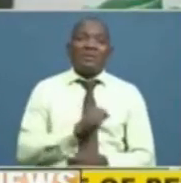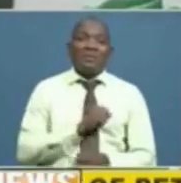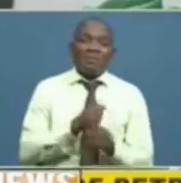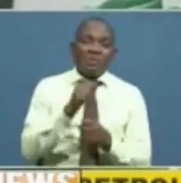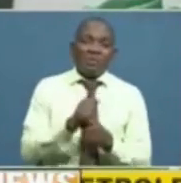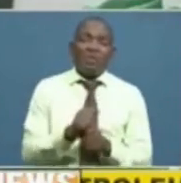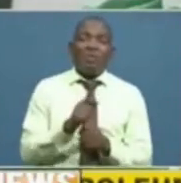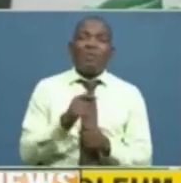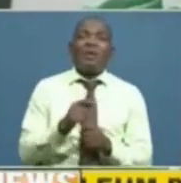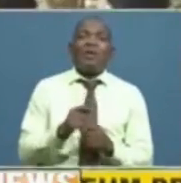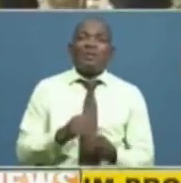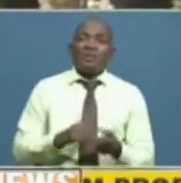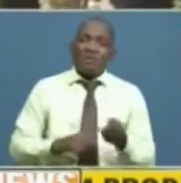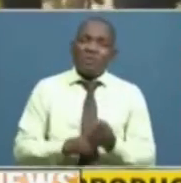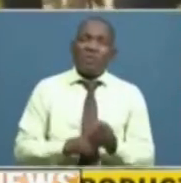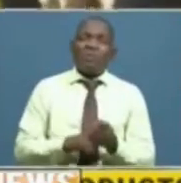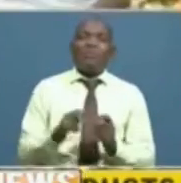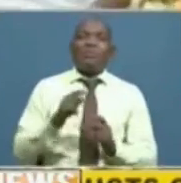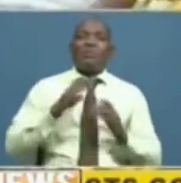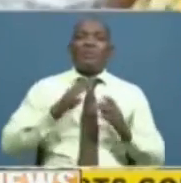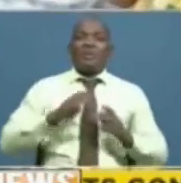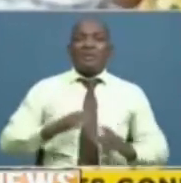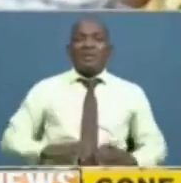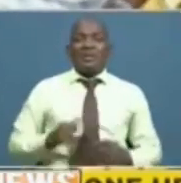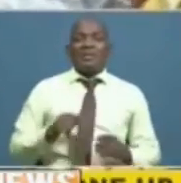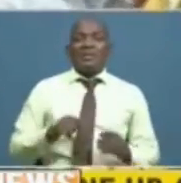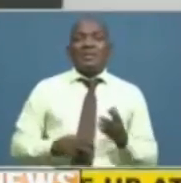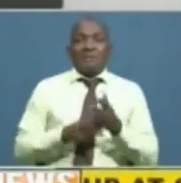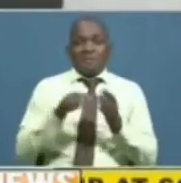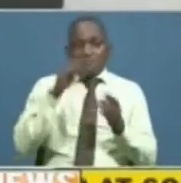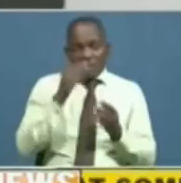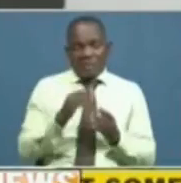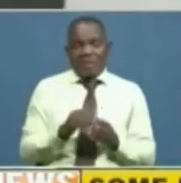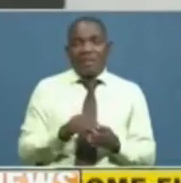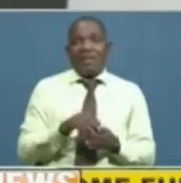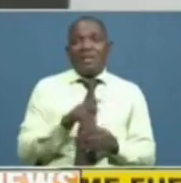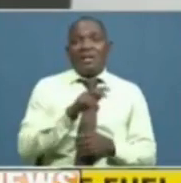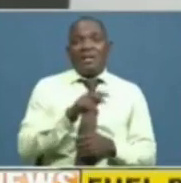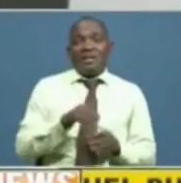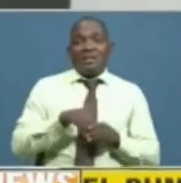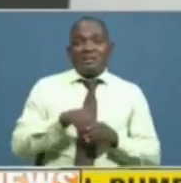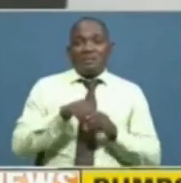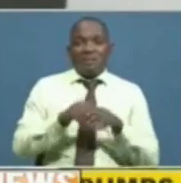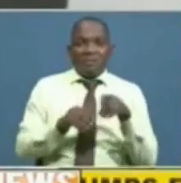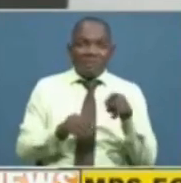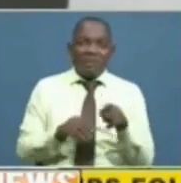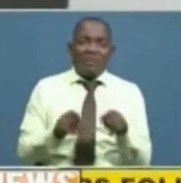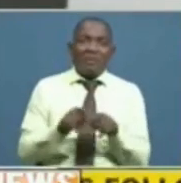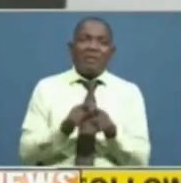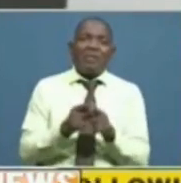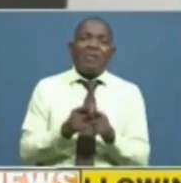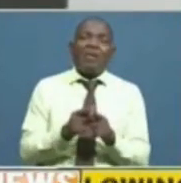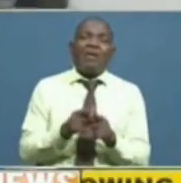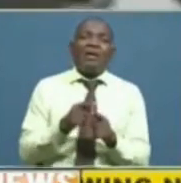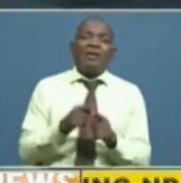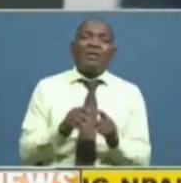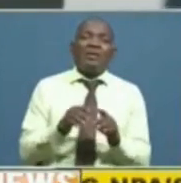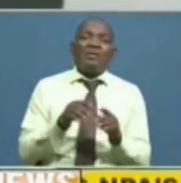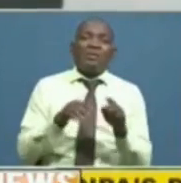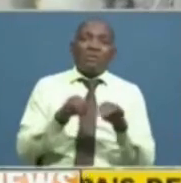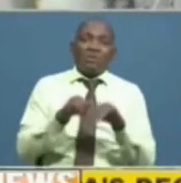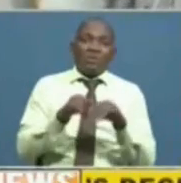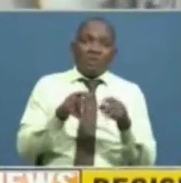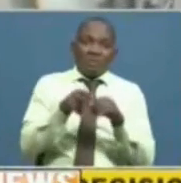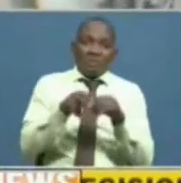client satisfaction at all times. The Deputy Minister for Transport, Mr. Frederick Obinadum, who inaugurated the facility, disclosed